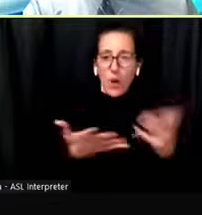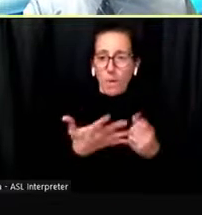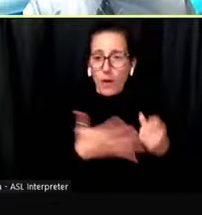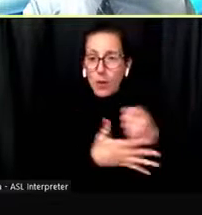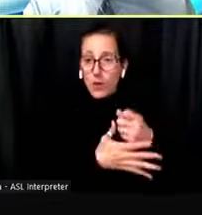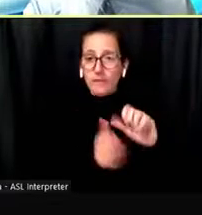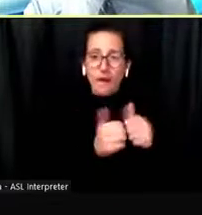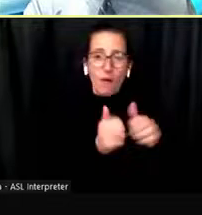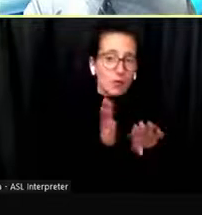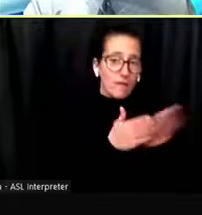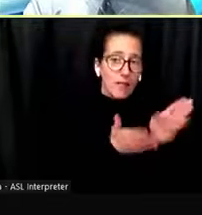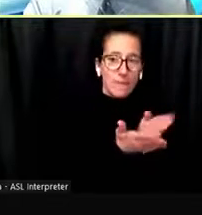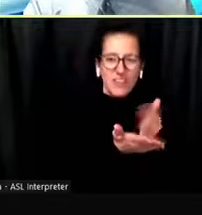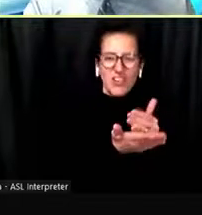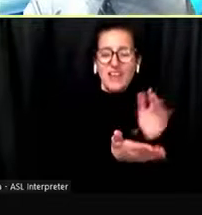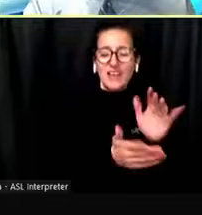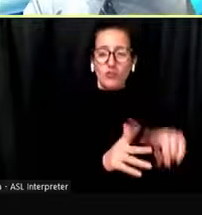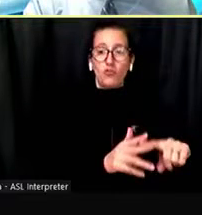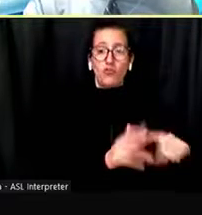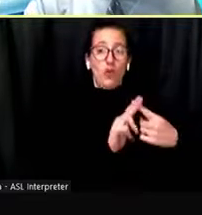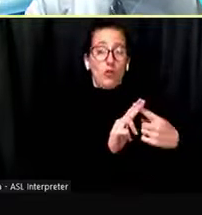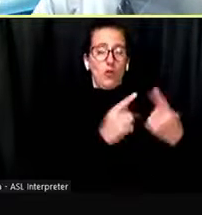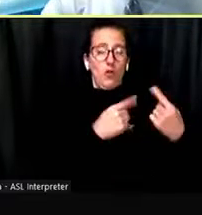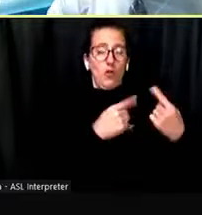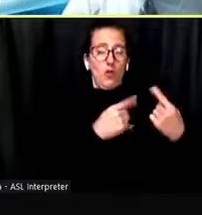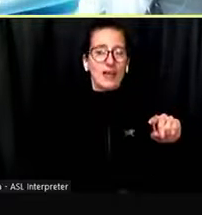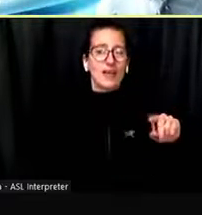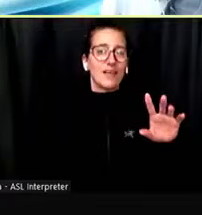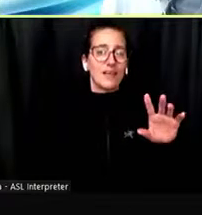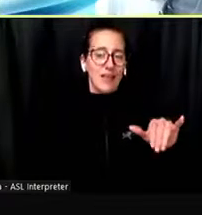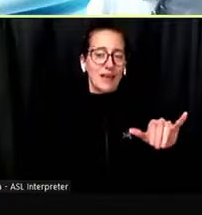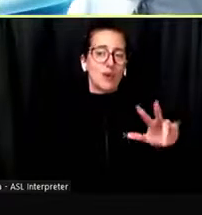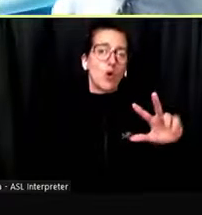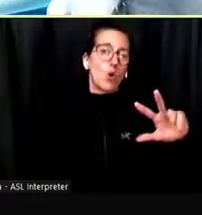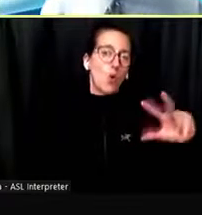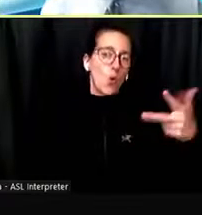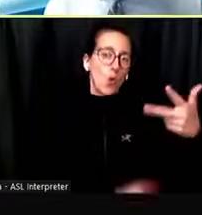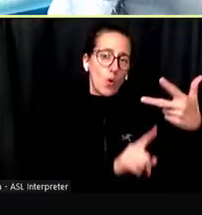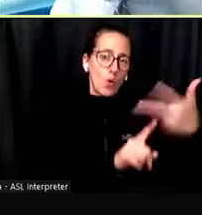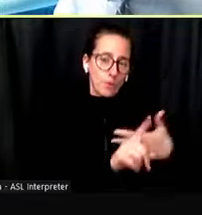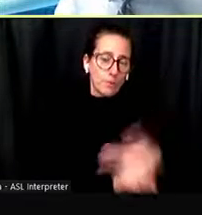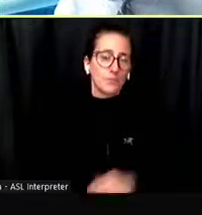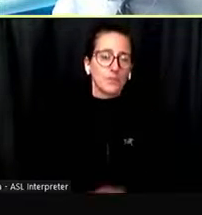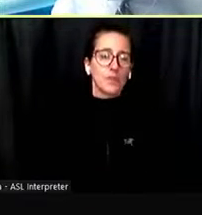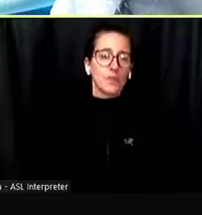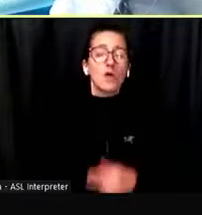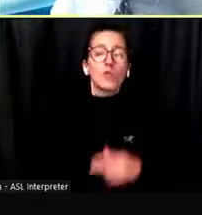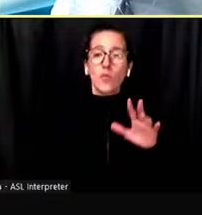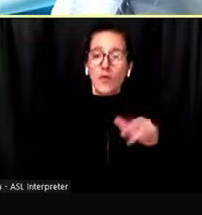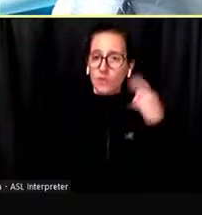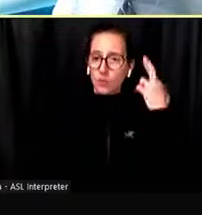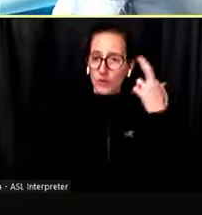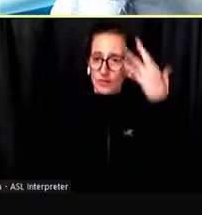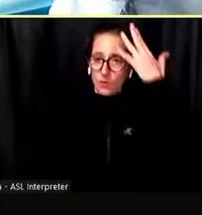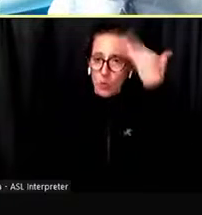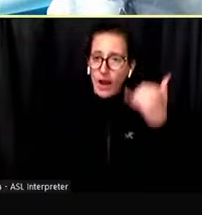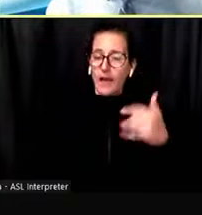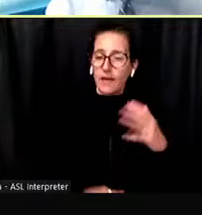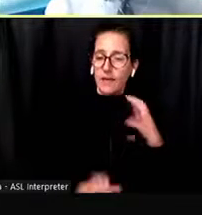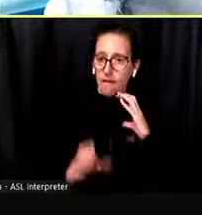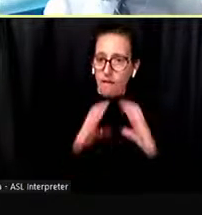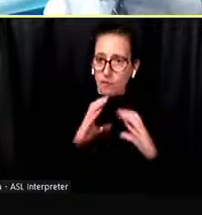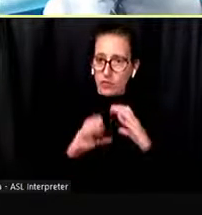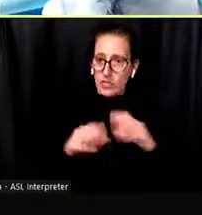to begin. And that is actually particularly the reason why we're having the community investment conversations right here, right now, is so the county commissioners